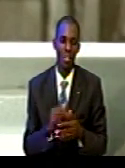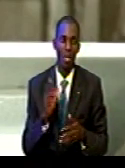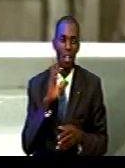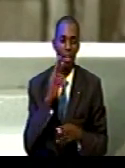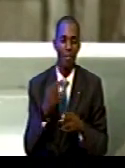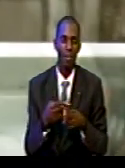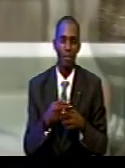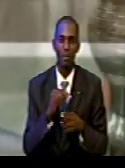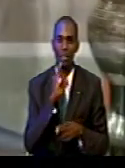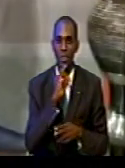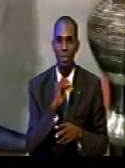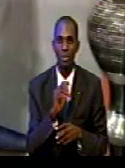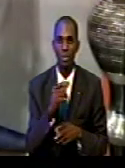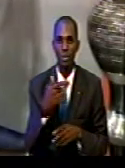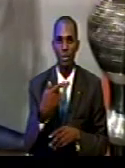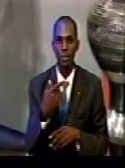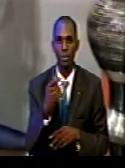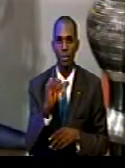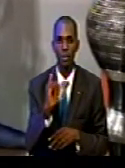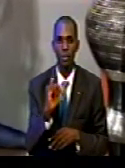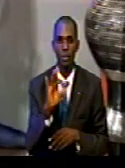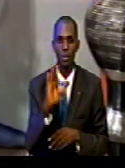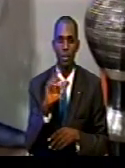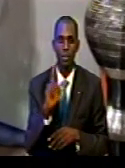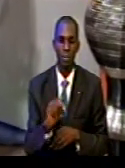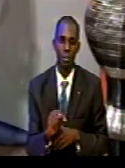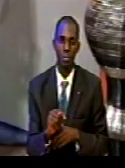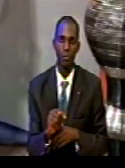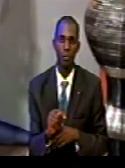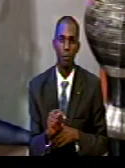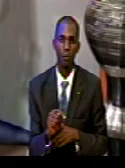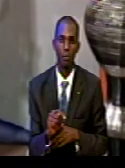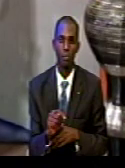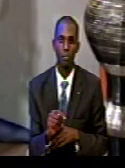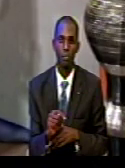Praise the Lord. My name is Gift Ifan.